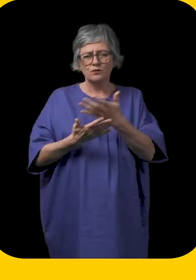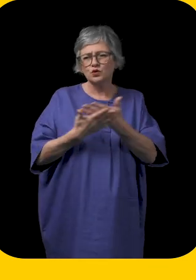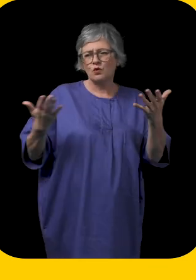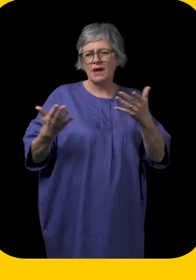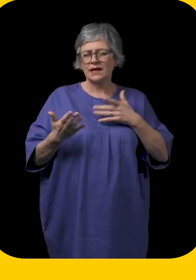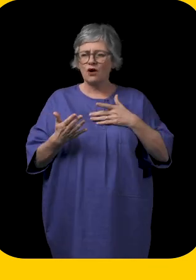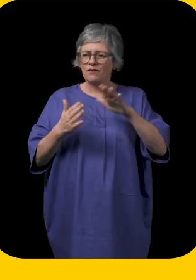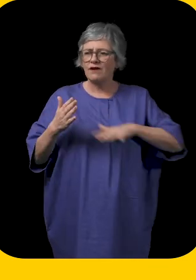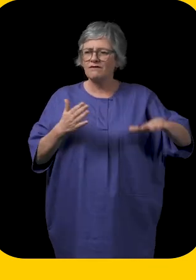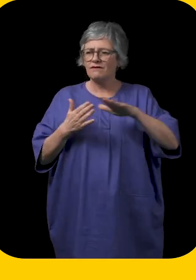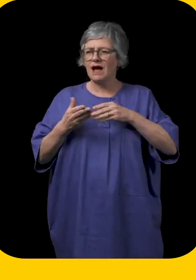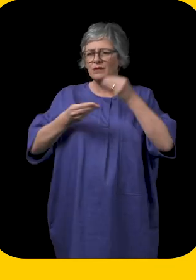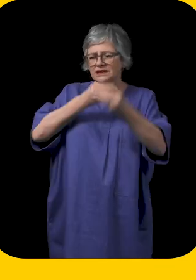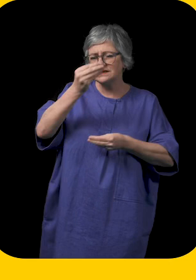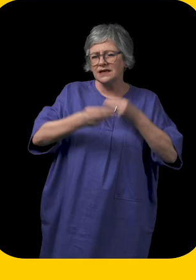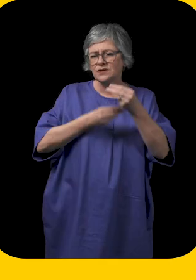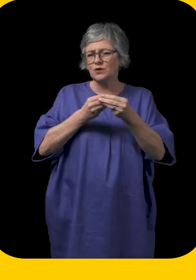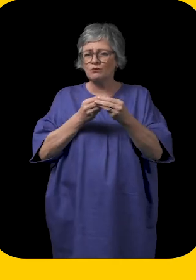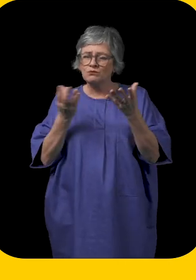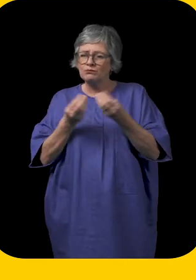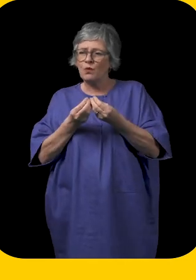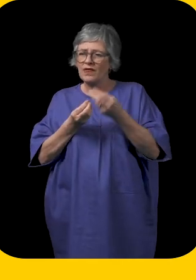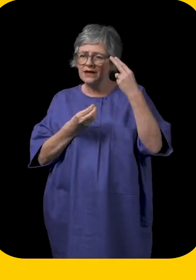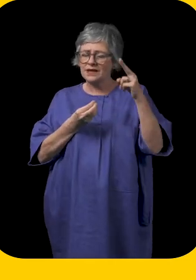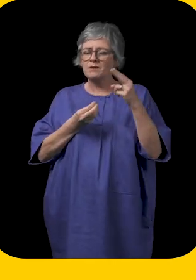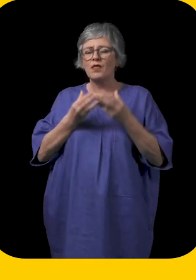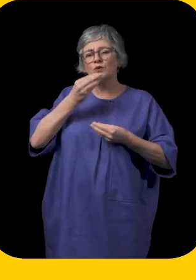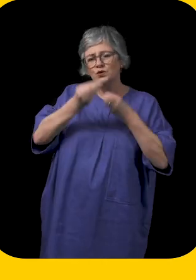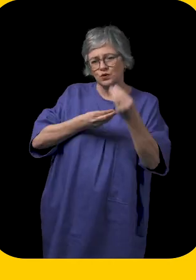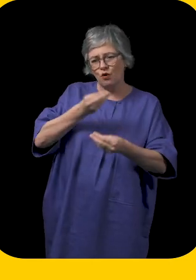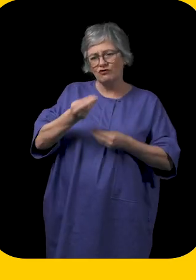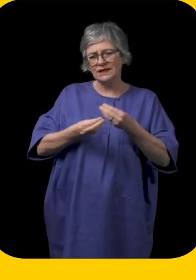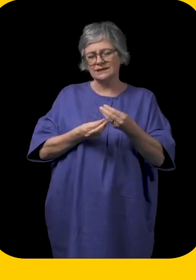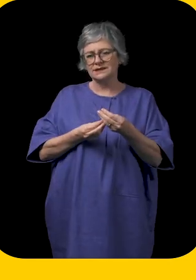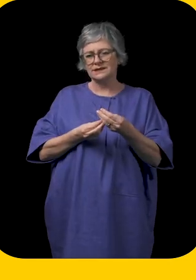of my favorite family tales. Even in my name, there is a story.